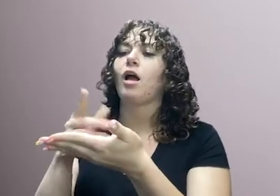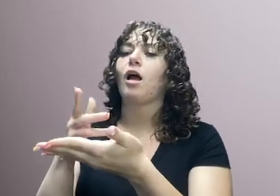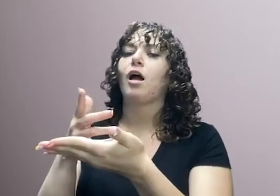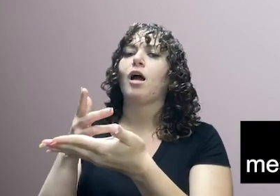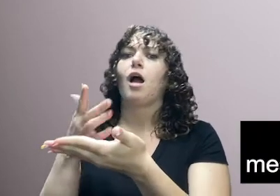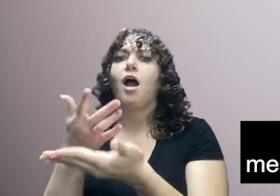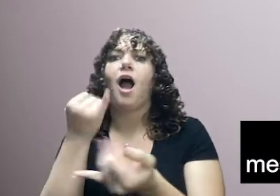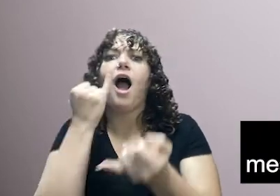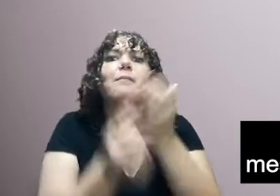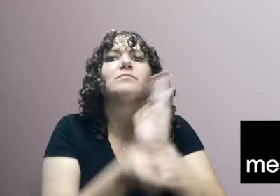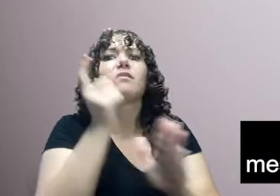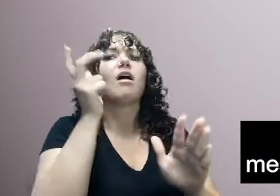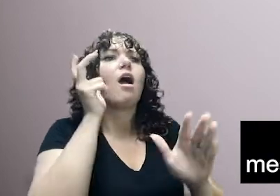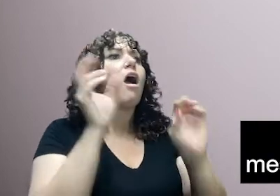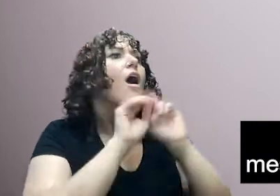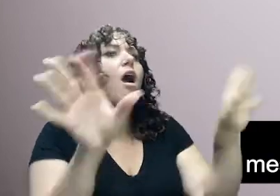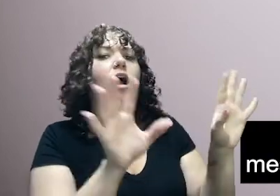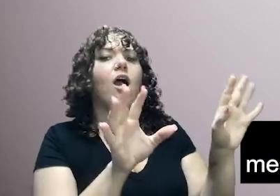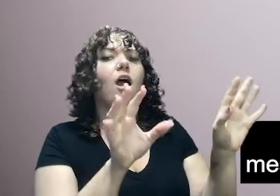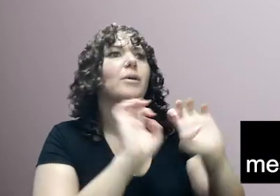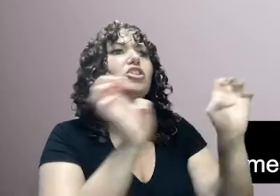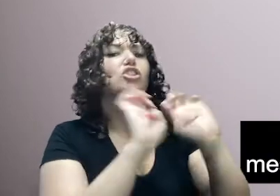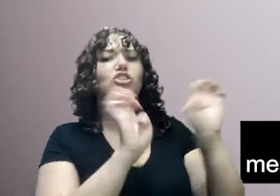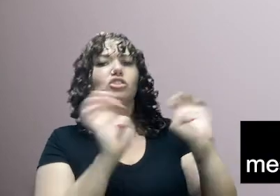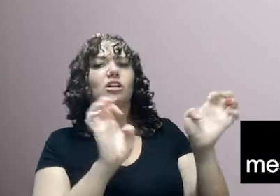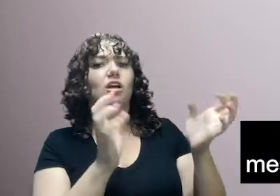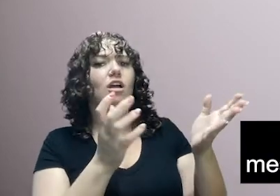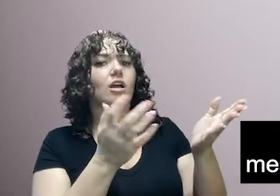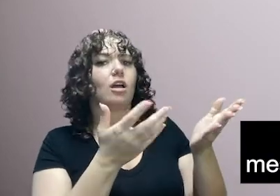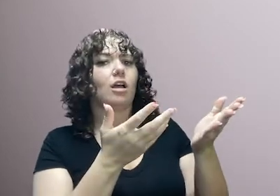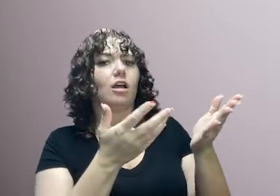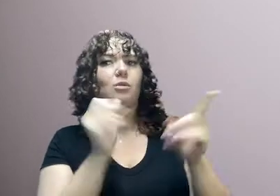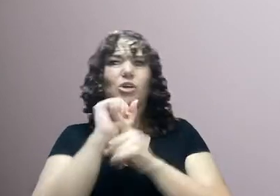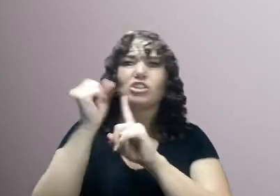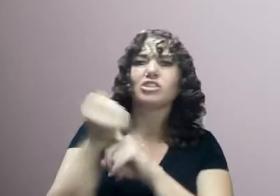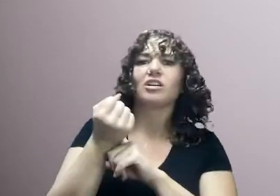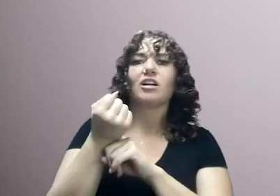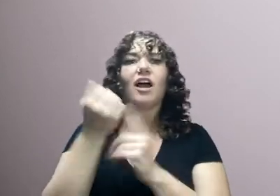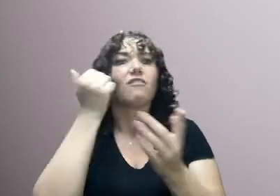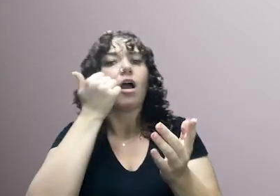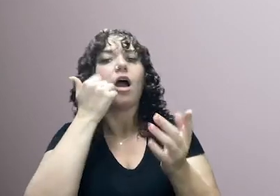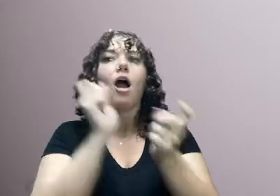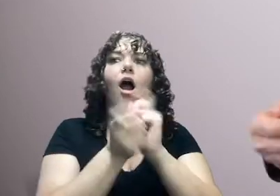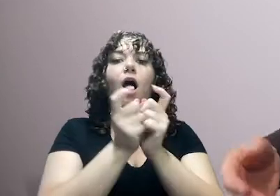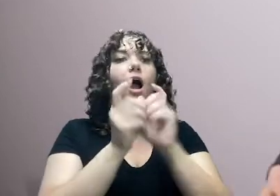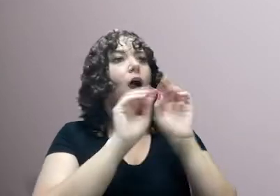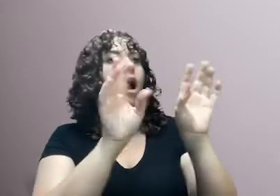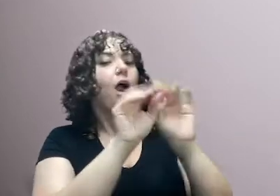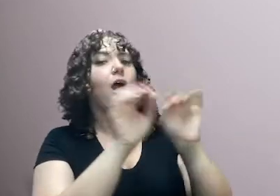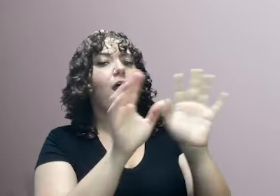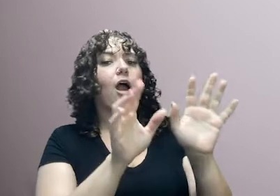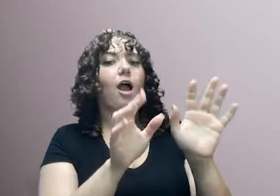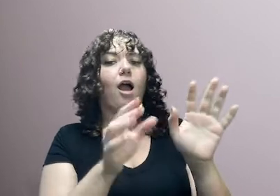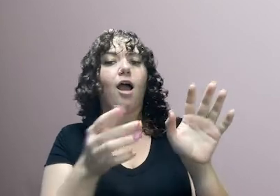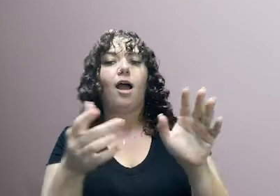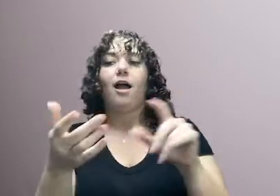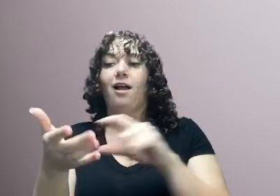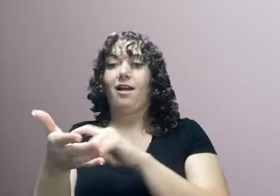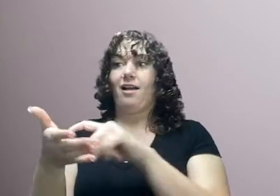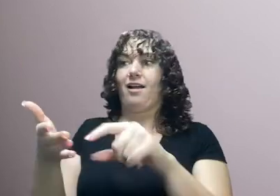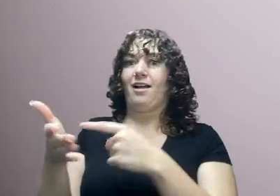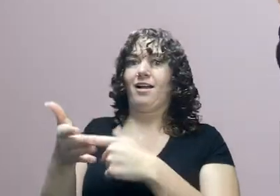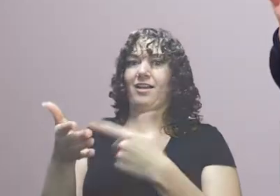just relying on last-minute audio messages when there's emergency situations or just everyday changes in